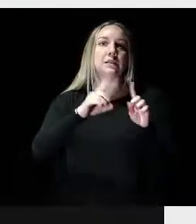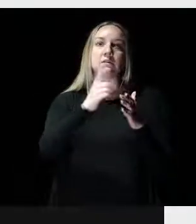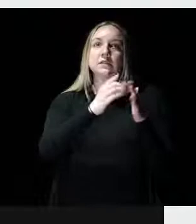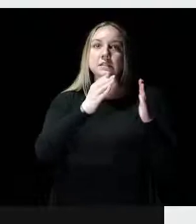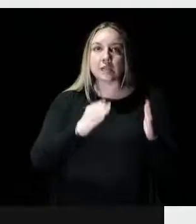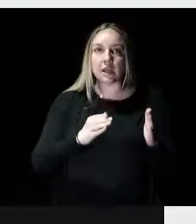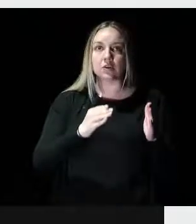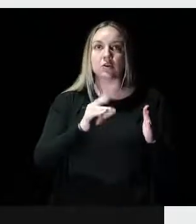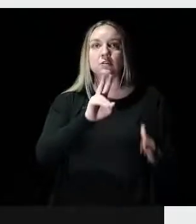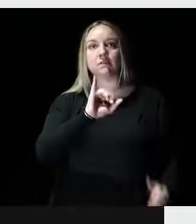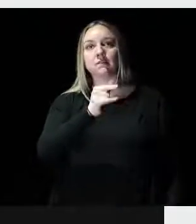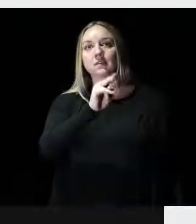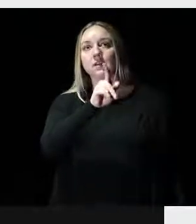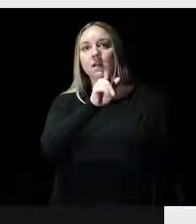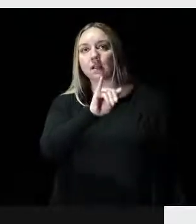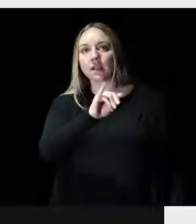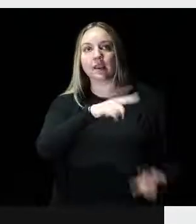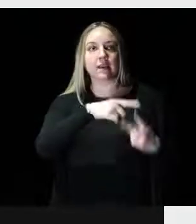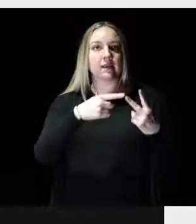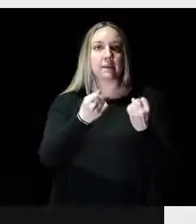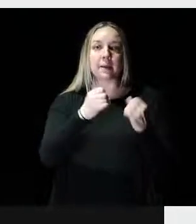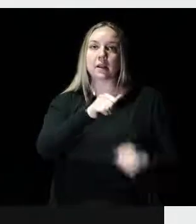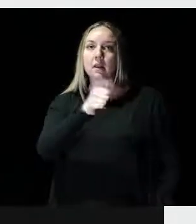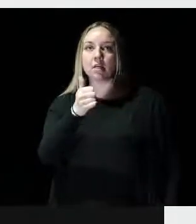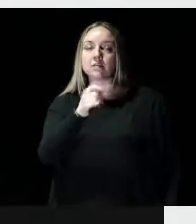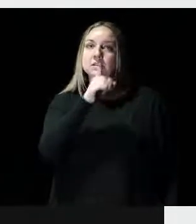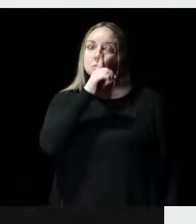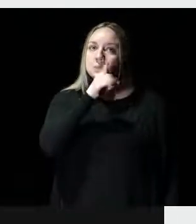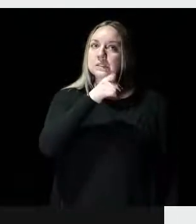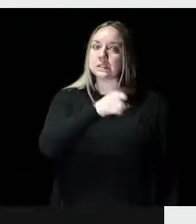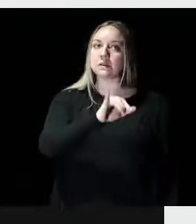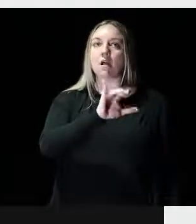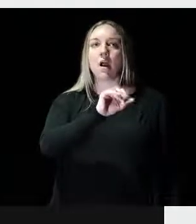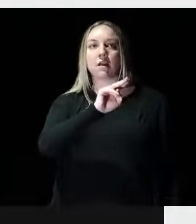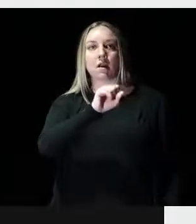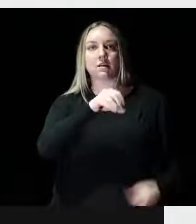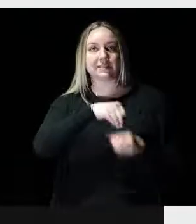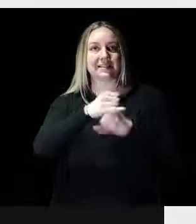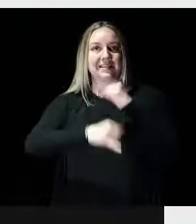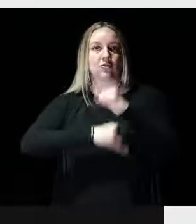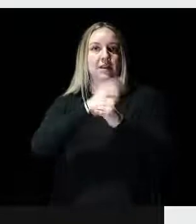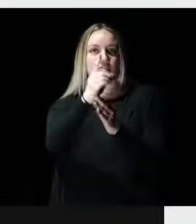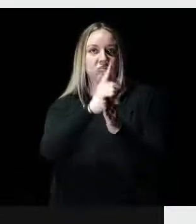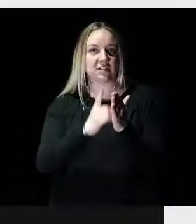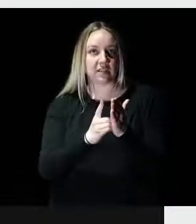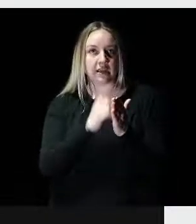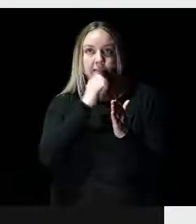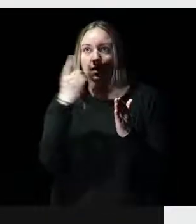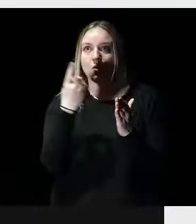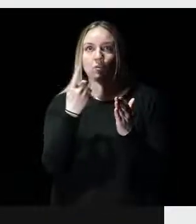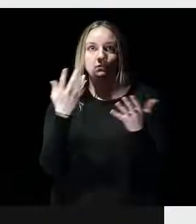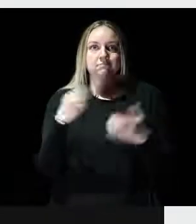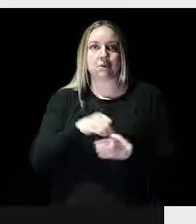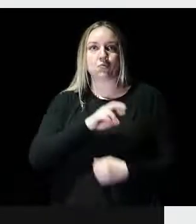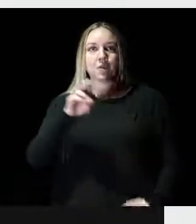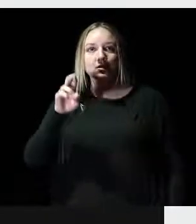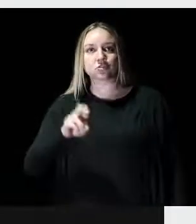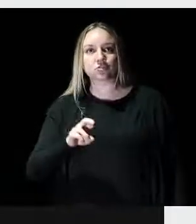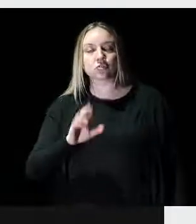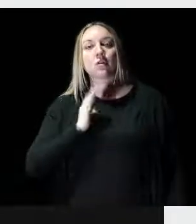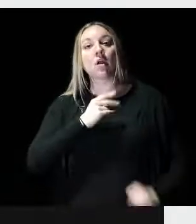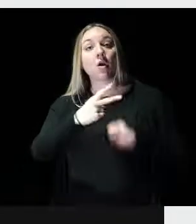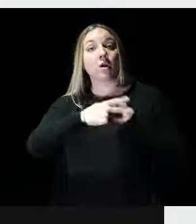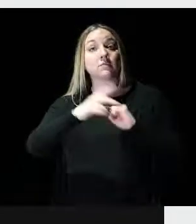Massimo Vignelli, whose works are icons of international design. The center and archives sit within RIT's College of